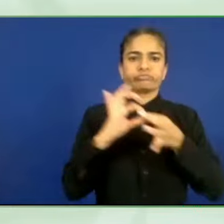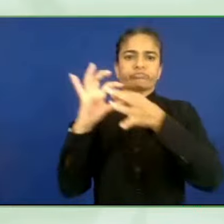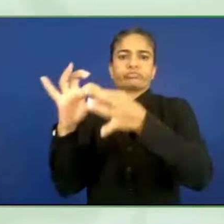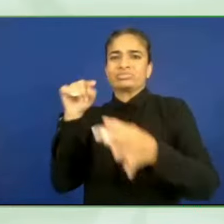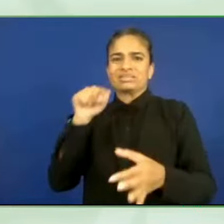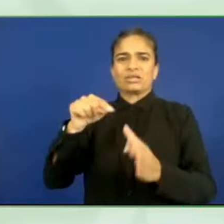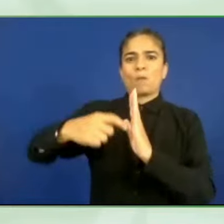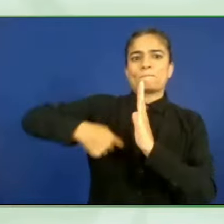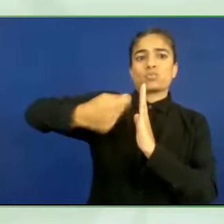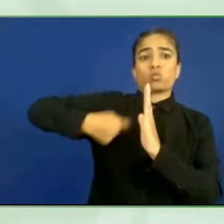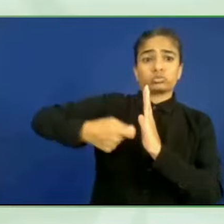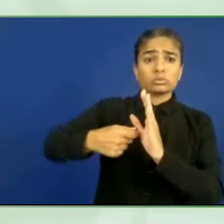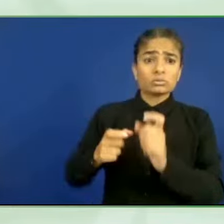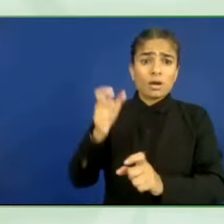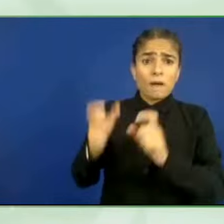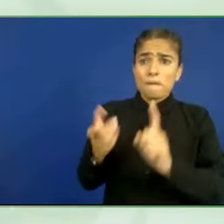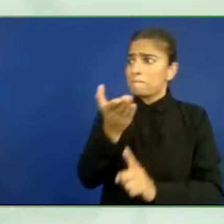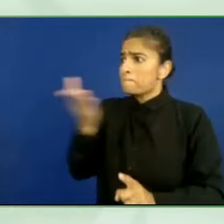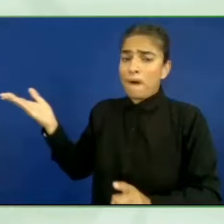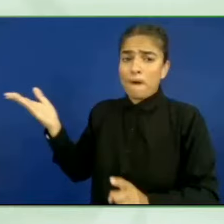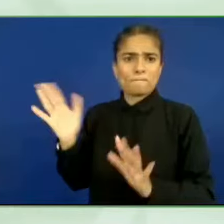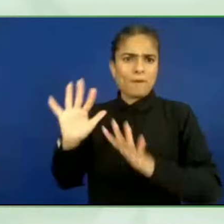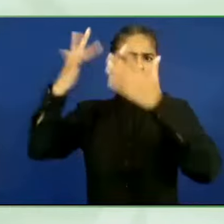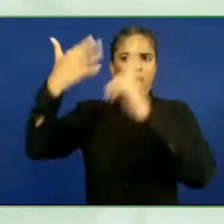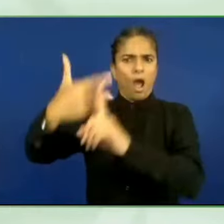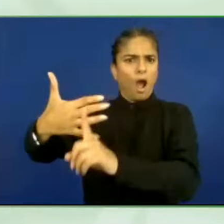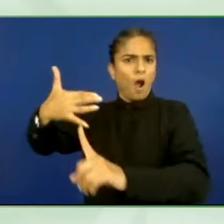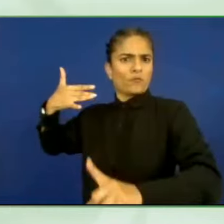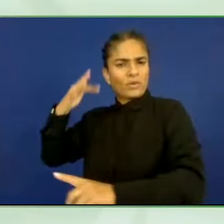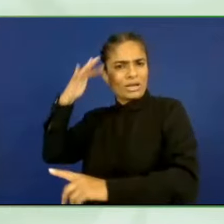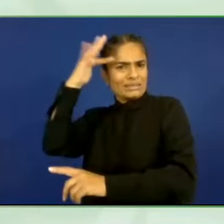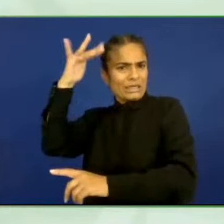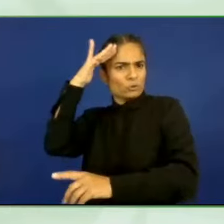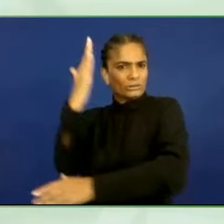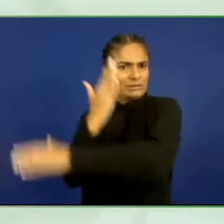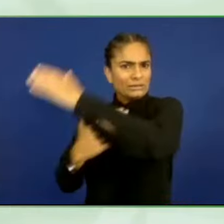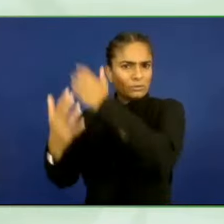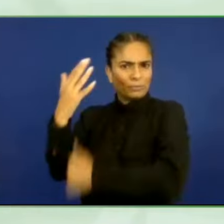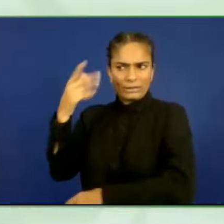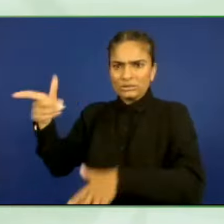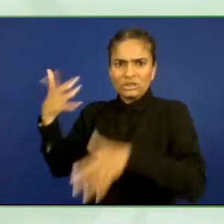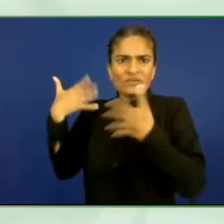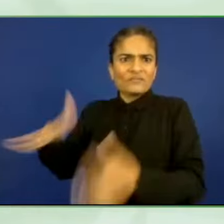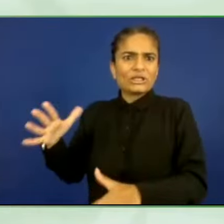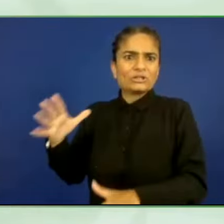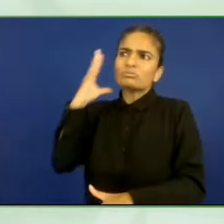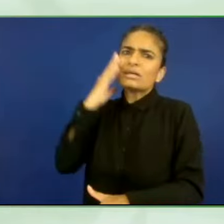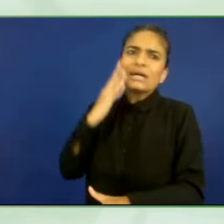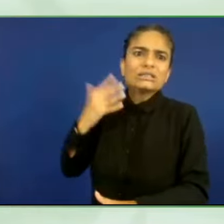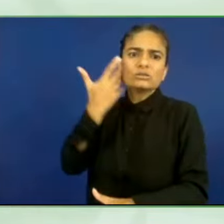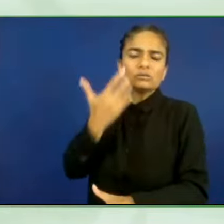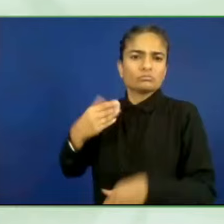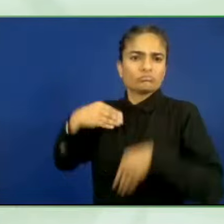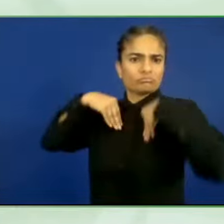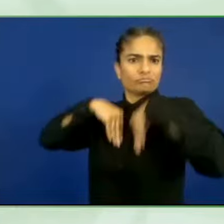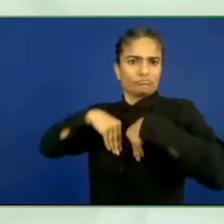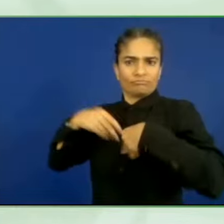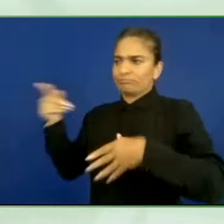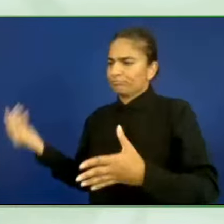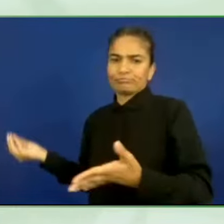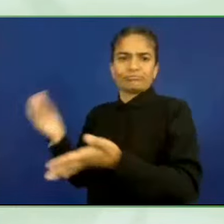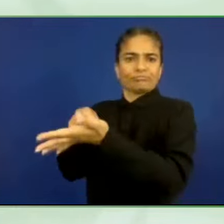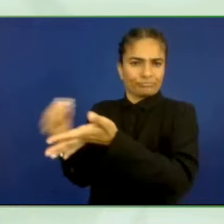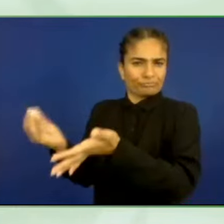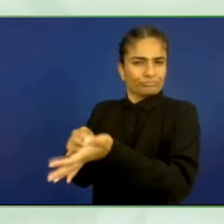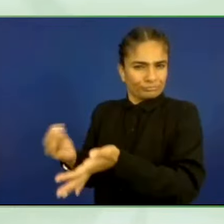to really dig deep into the lived experiences of artists, their ambitions for the